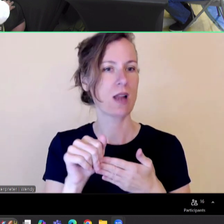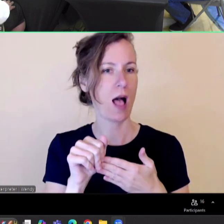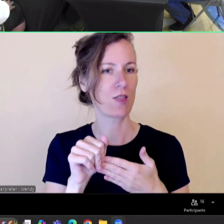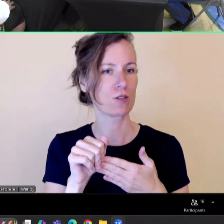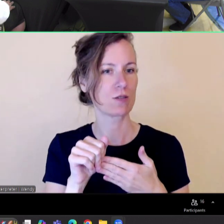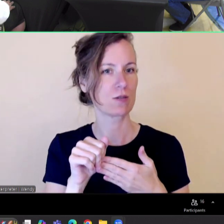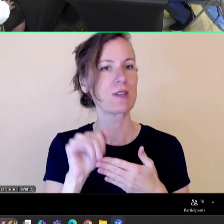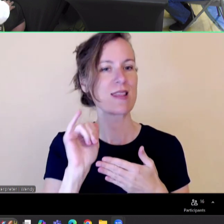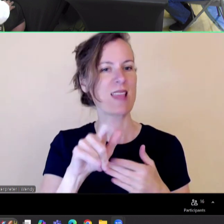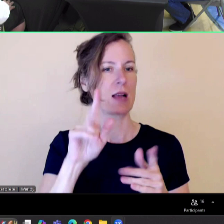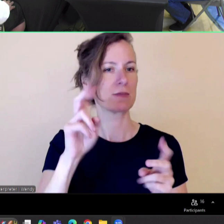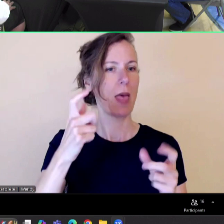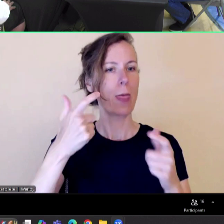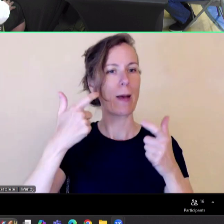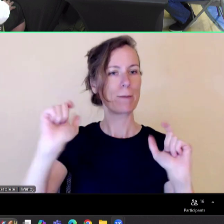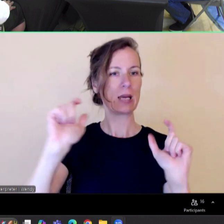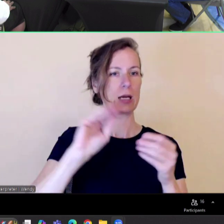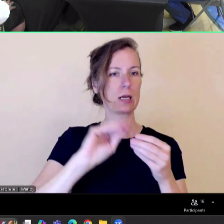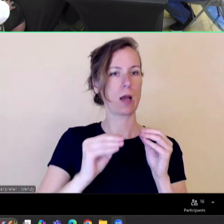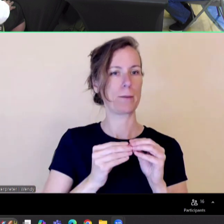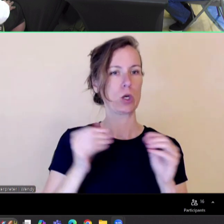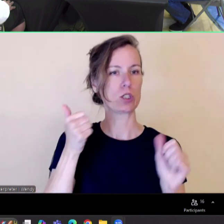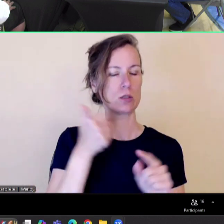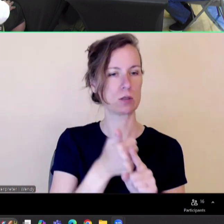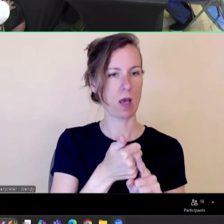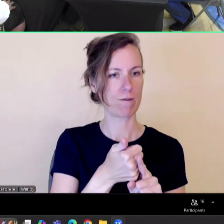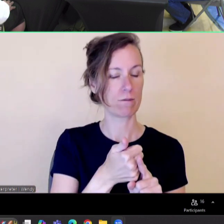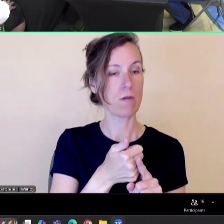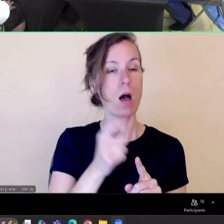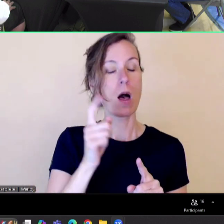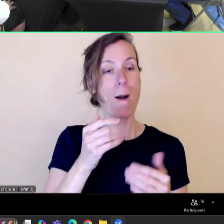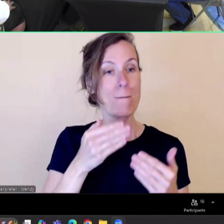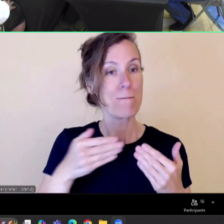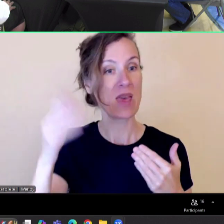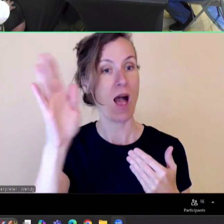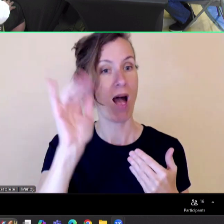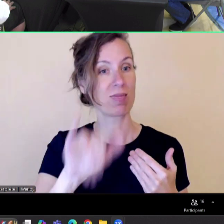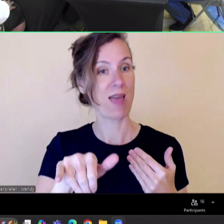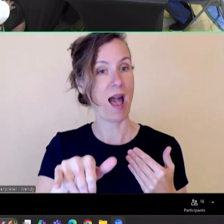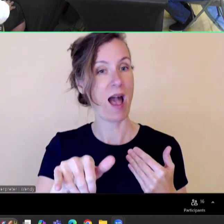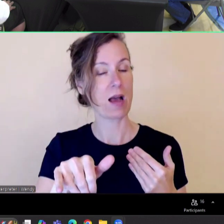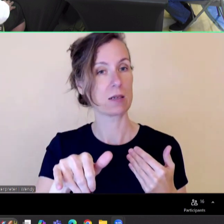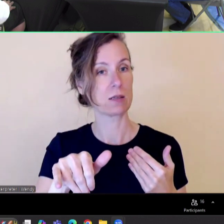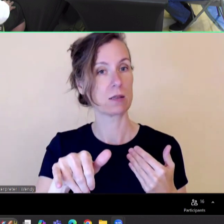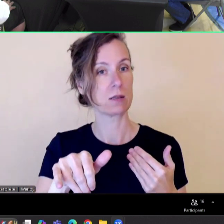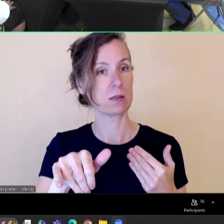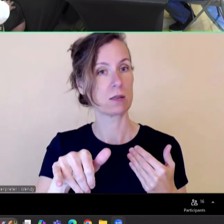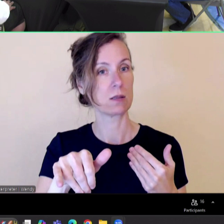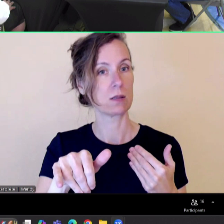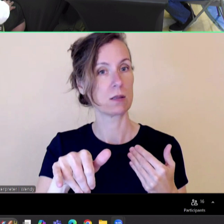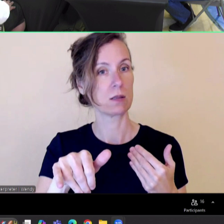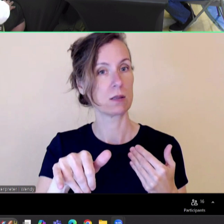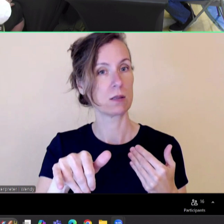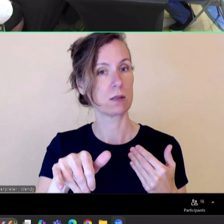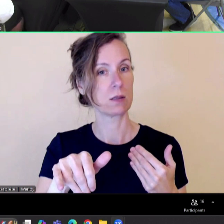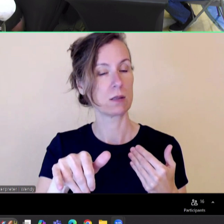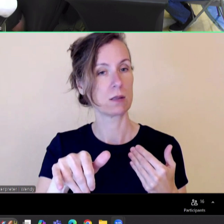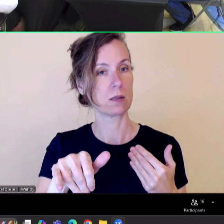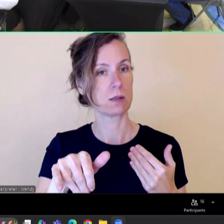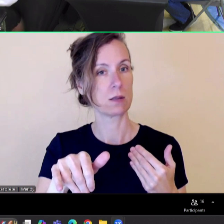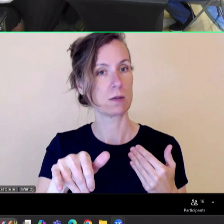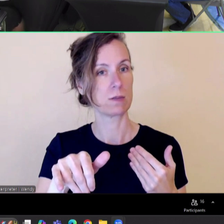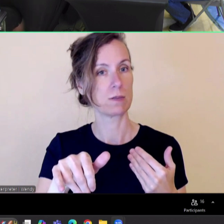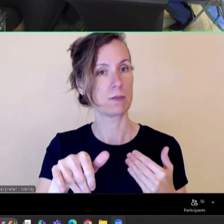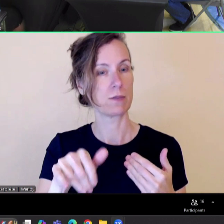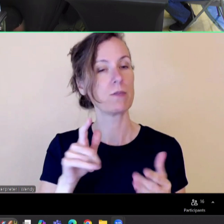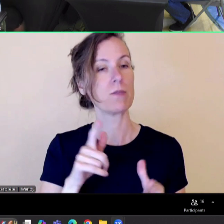number, right? And once you move beyond that, then it's, you look at our